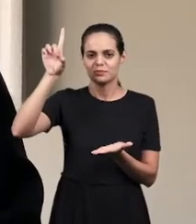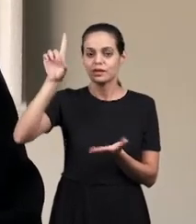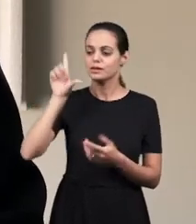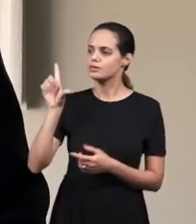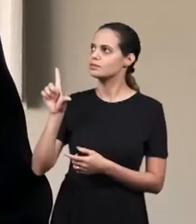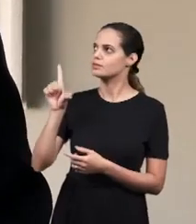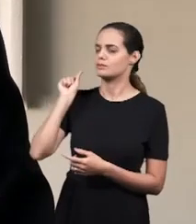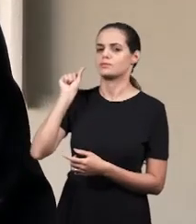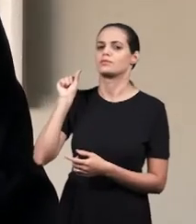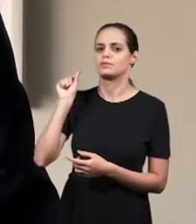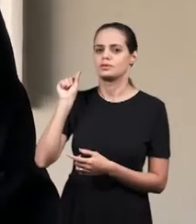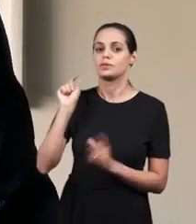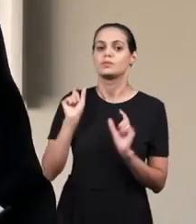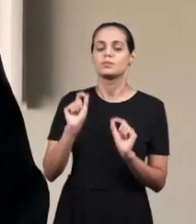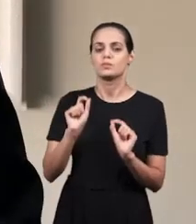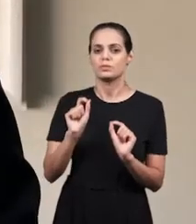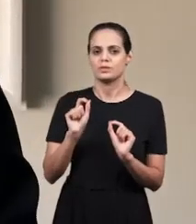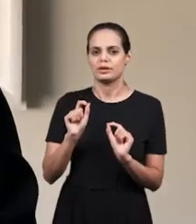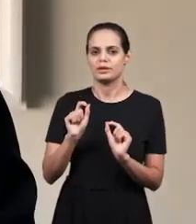Jerusalem, to